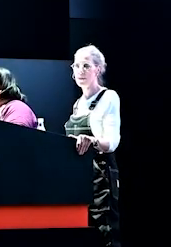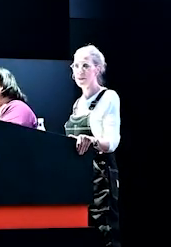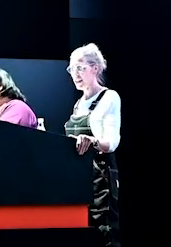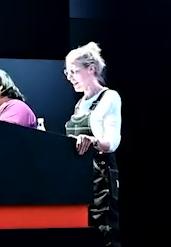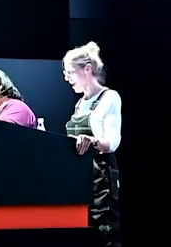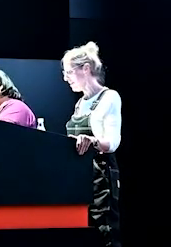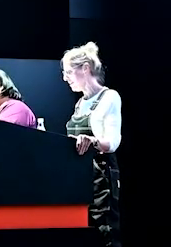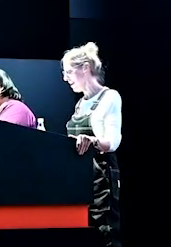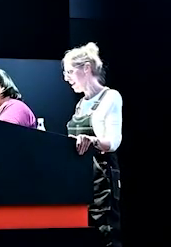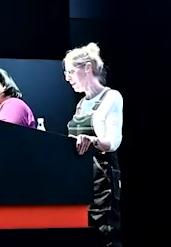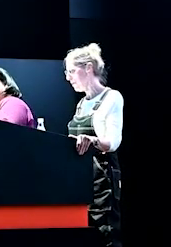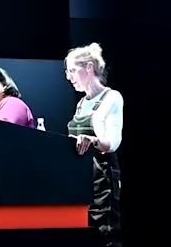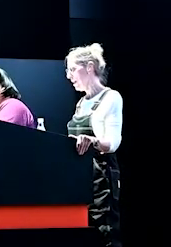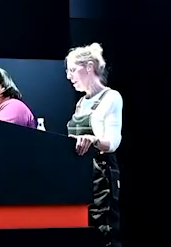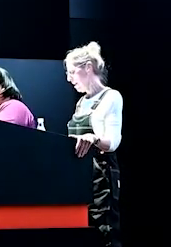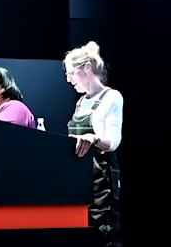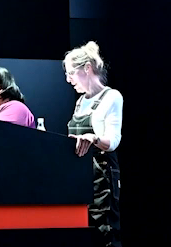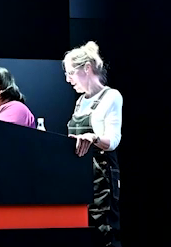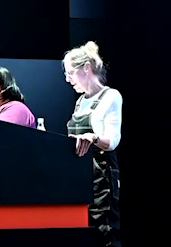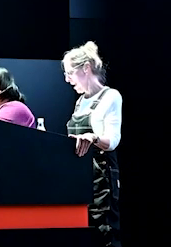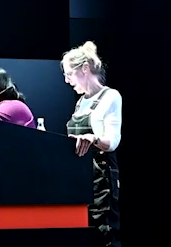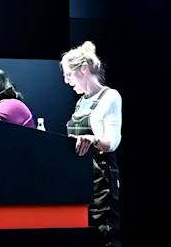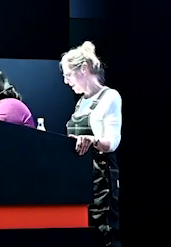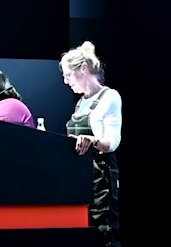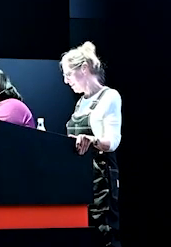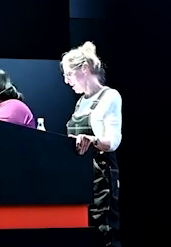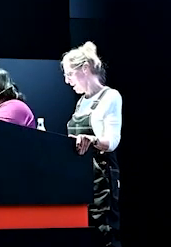rule-breaking company at the time.